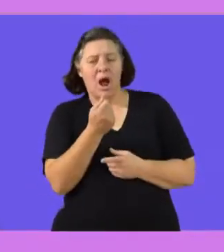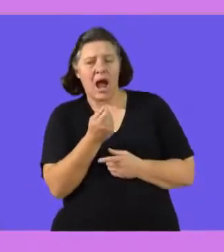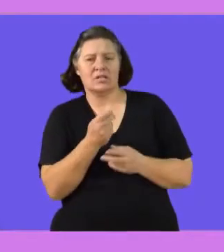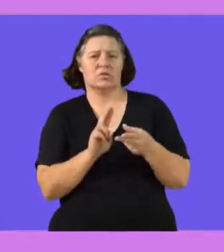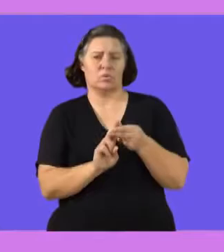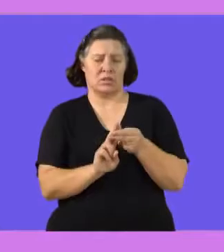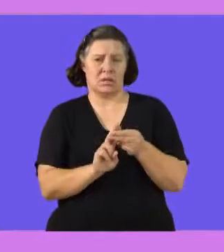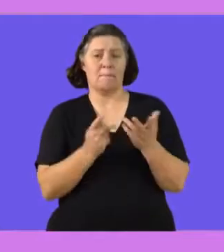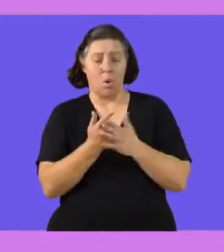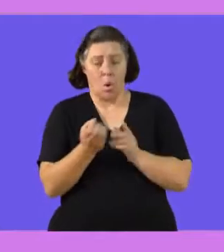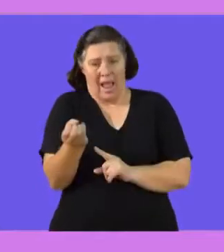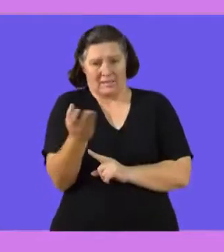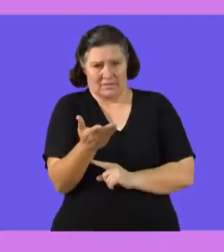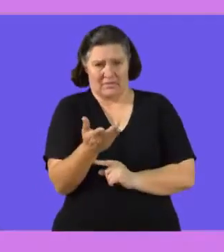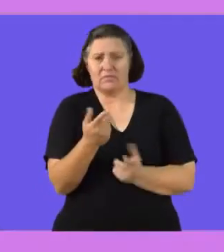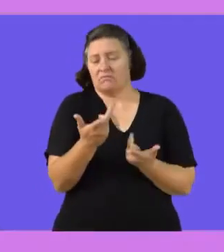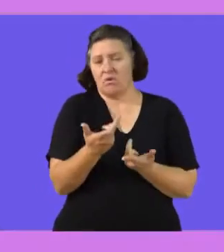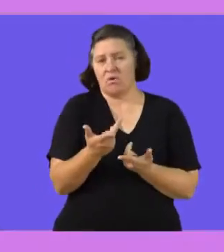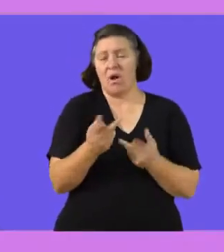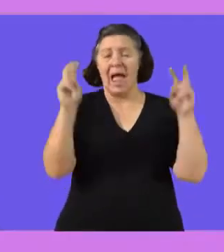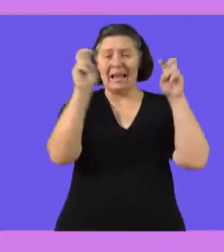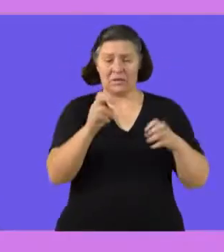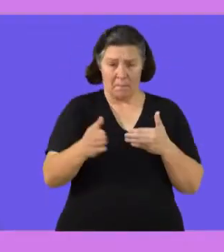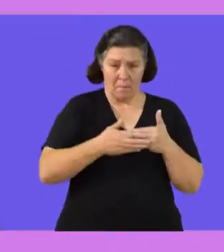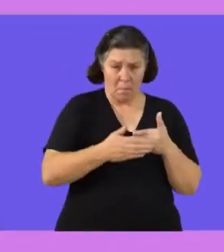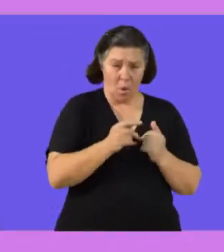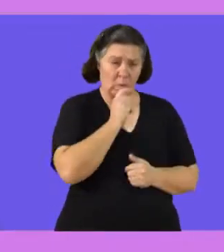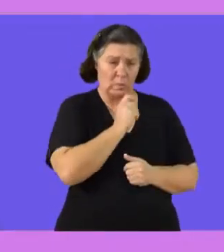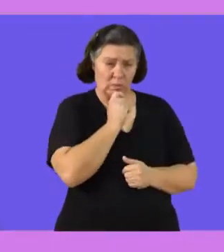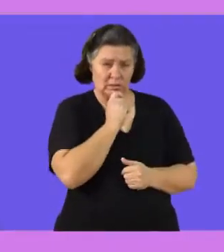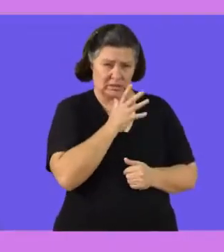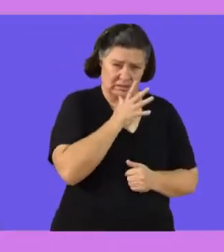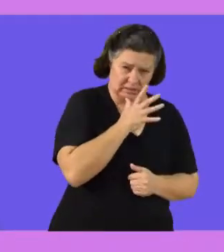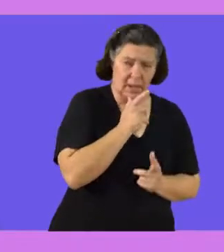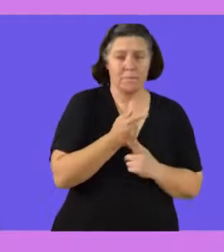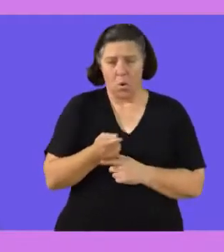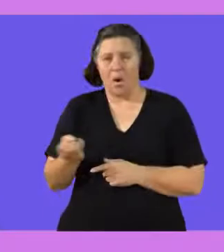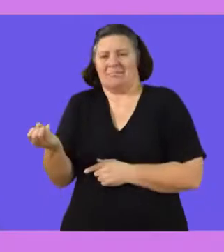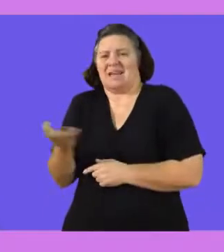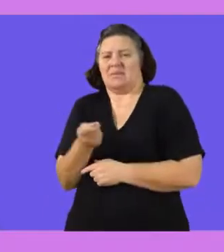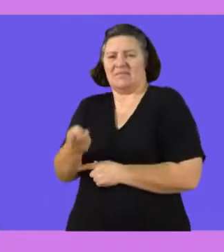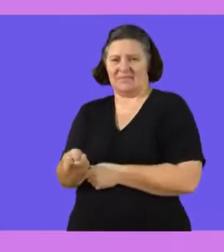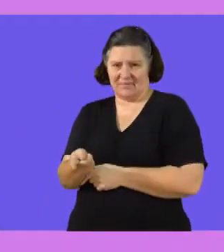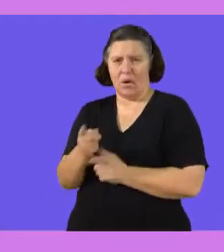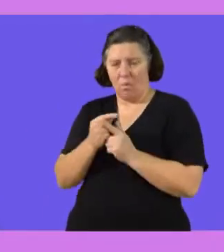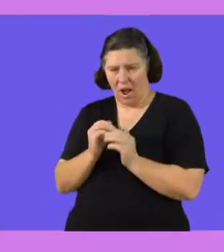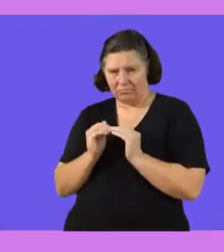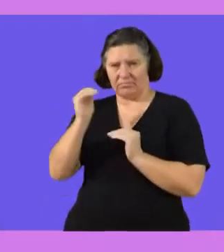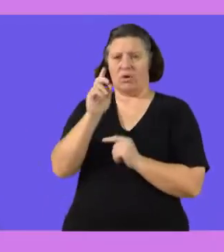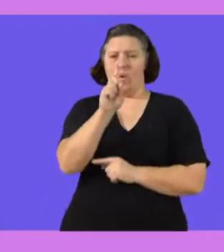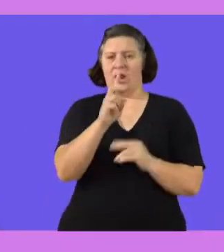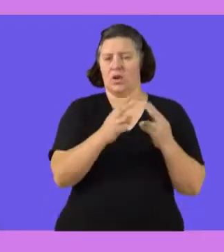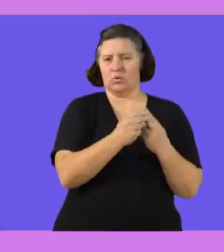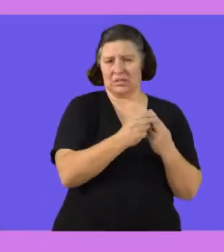gets more expensive. For example, the more electricity you use, the more expensive the rate becomes per